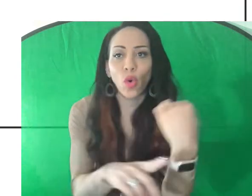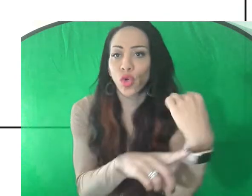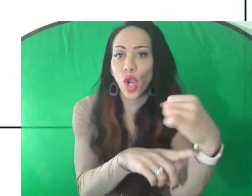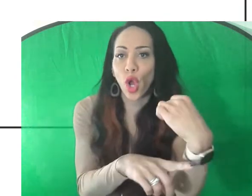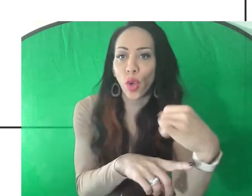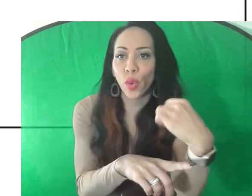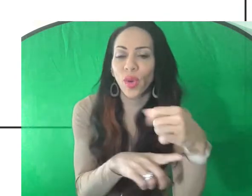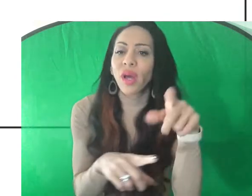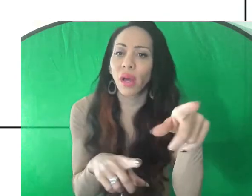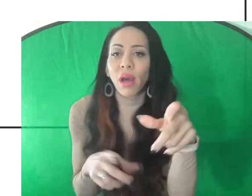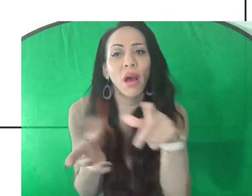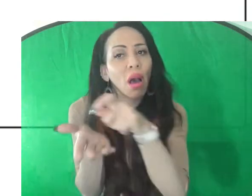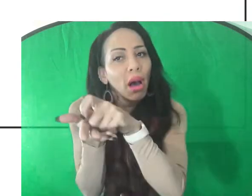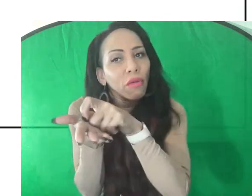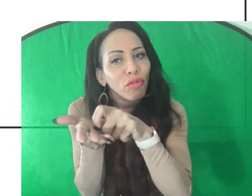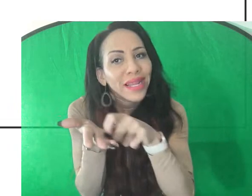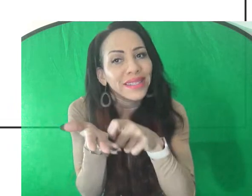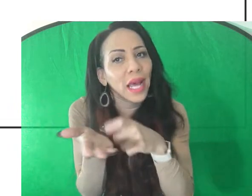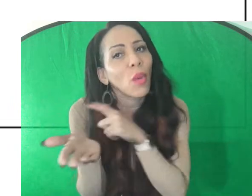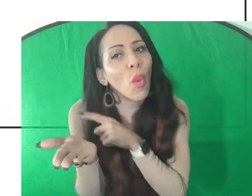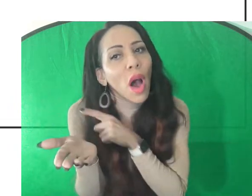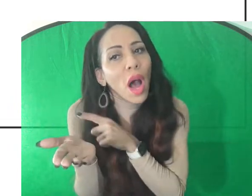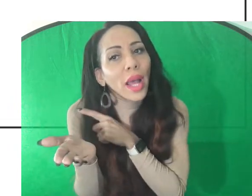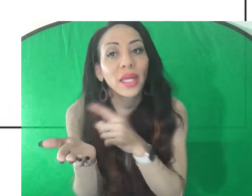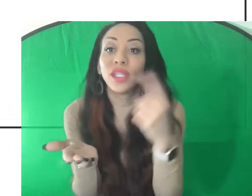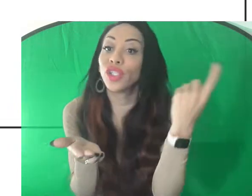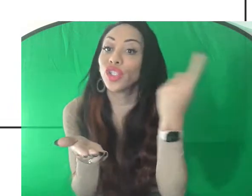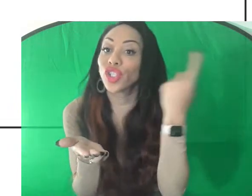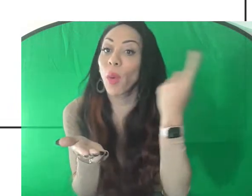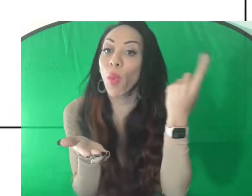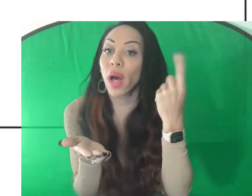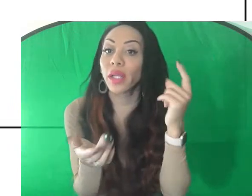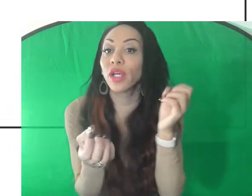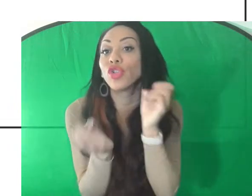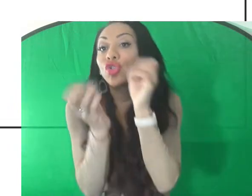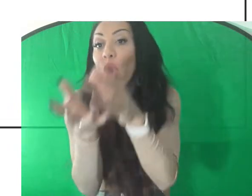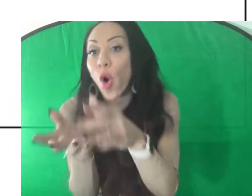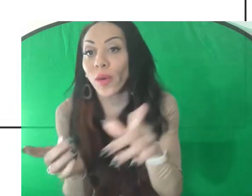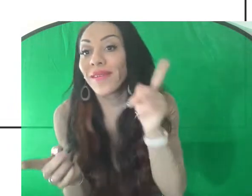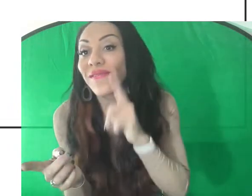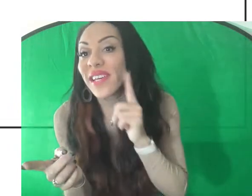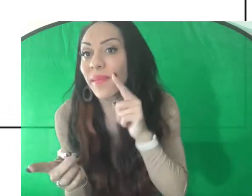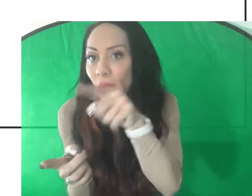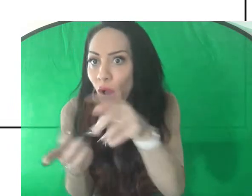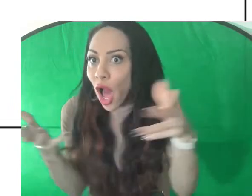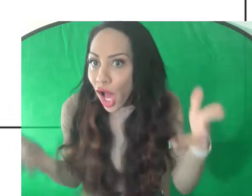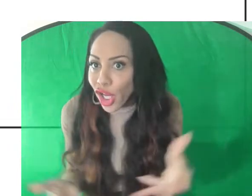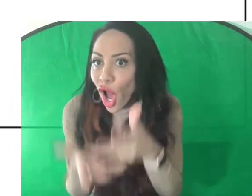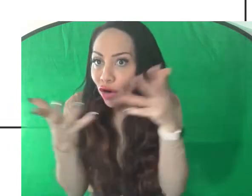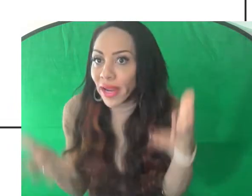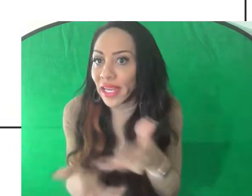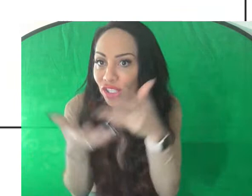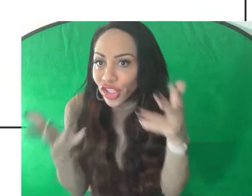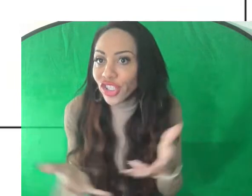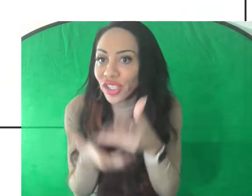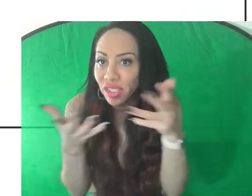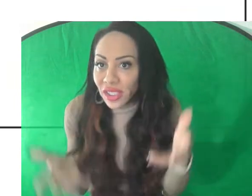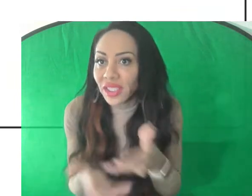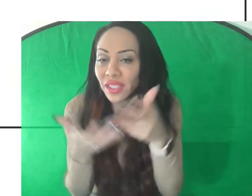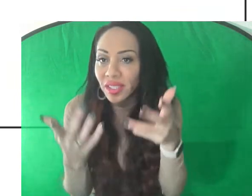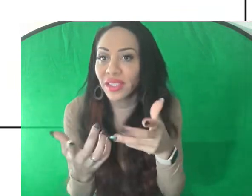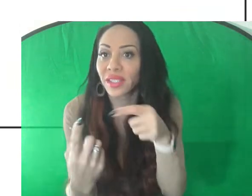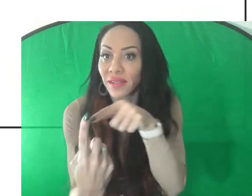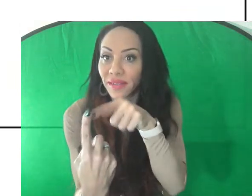been encouraged, or somebody had told them that they were good at it, or, you know, so there was a lot of encouragement that was really needed around the choice to take